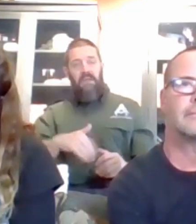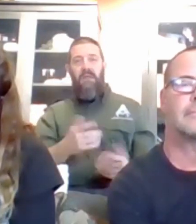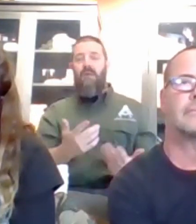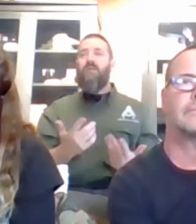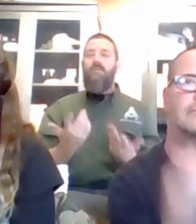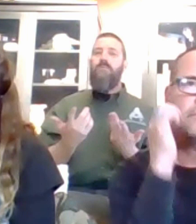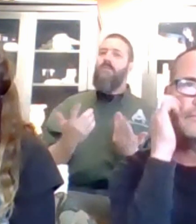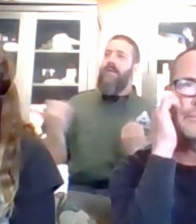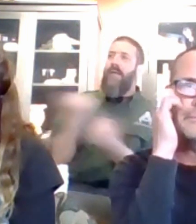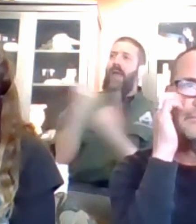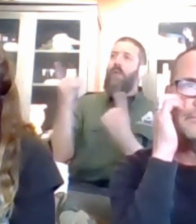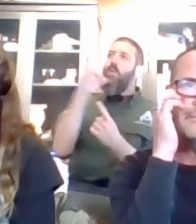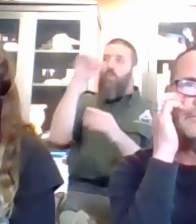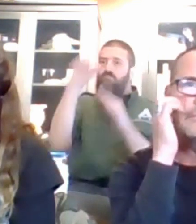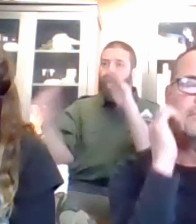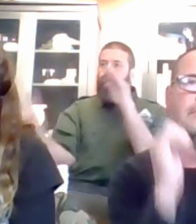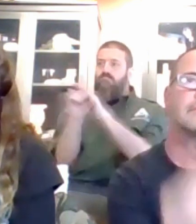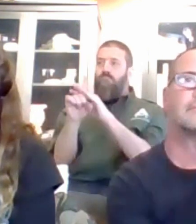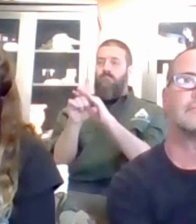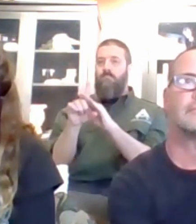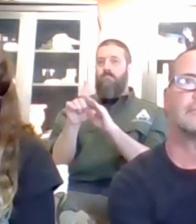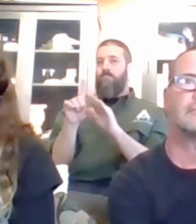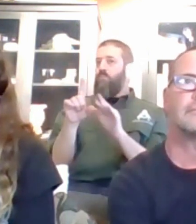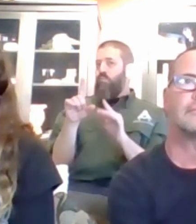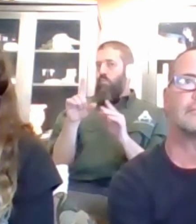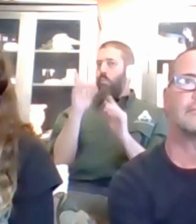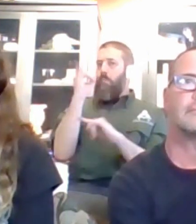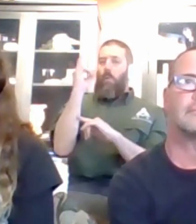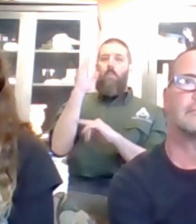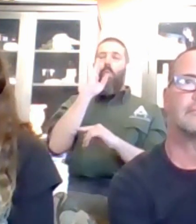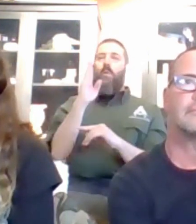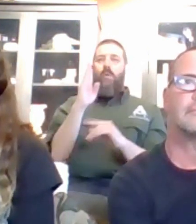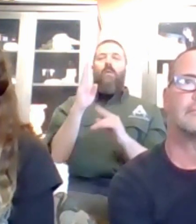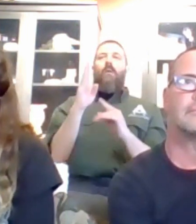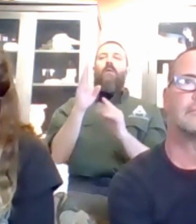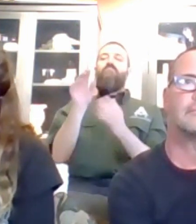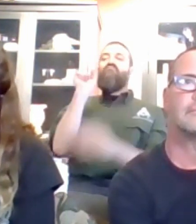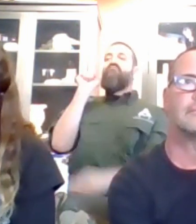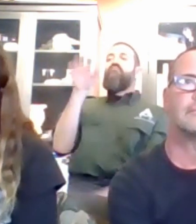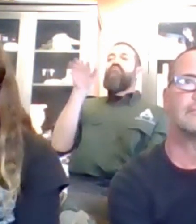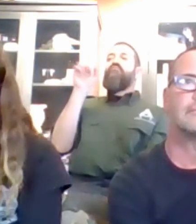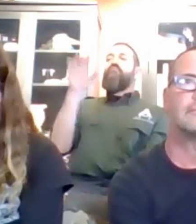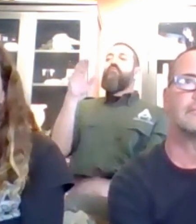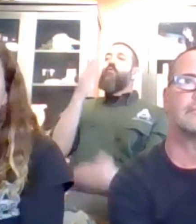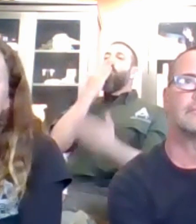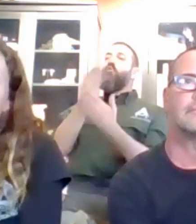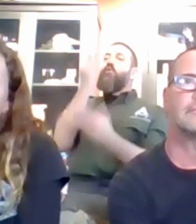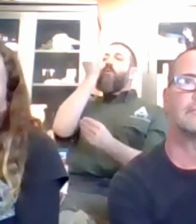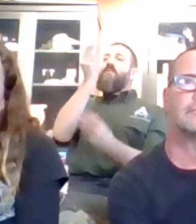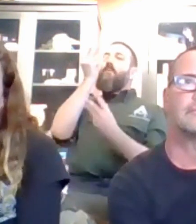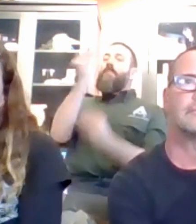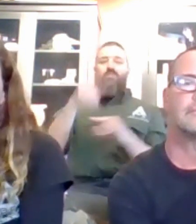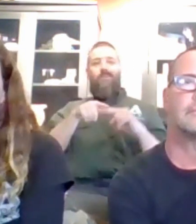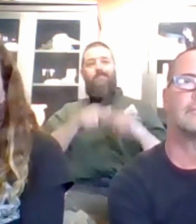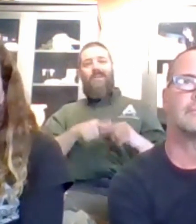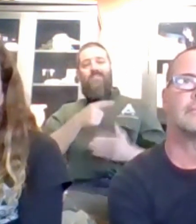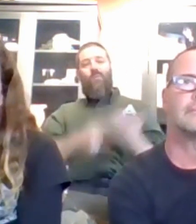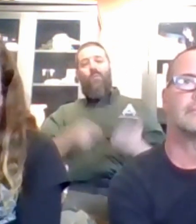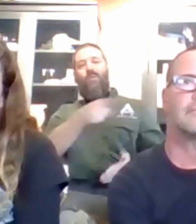week. So I think anyone who would bring that up would immediately hear a very informed answer to that type of